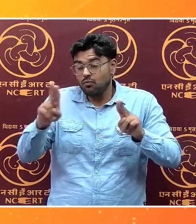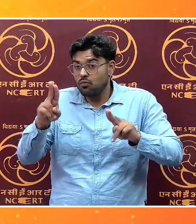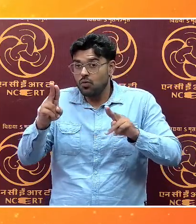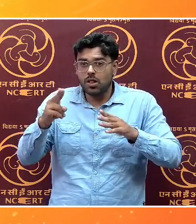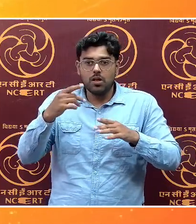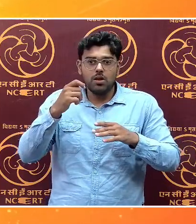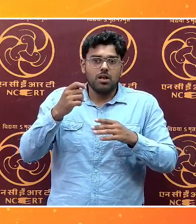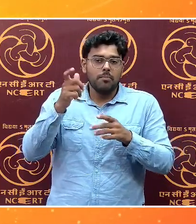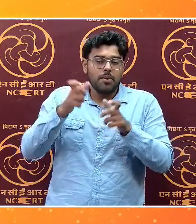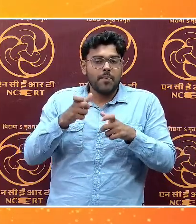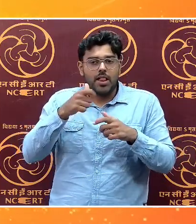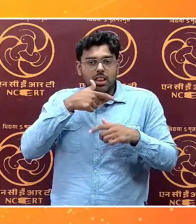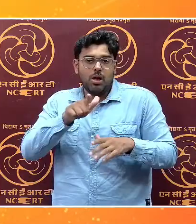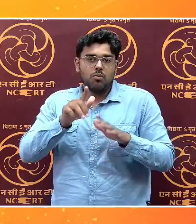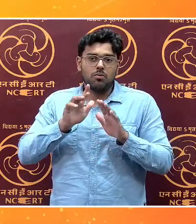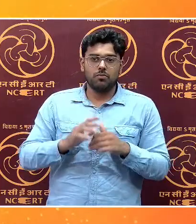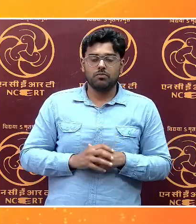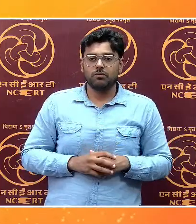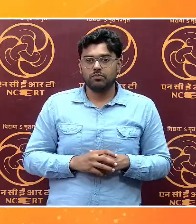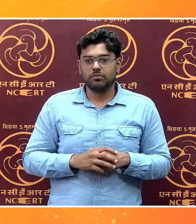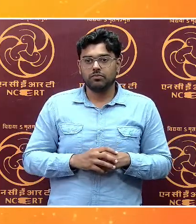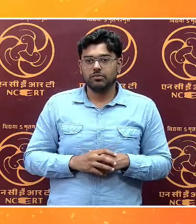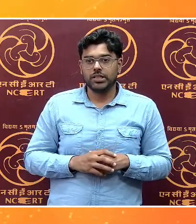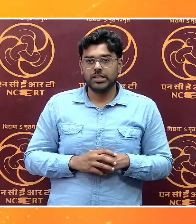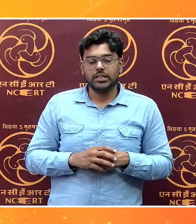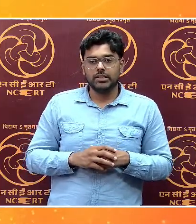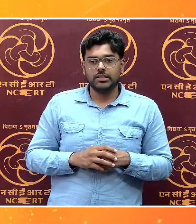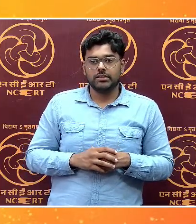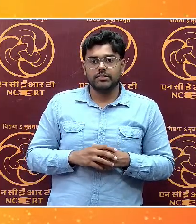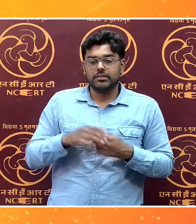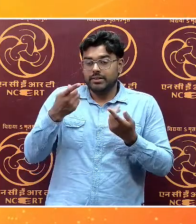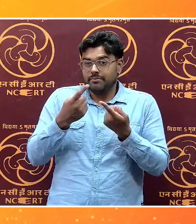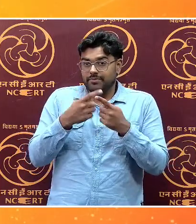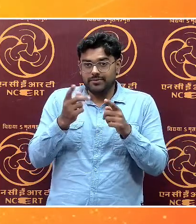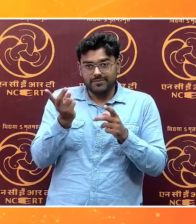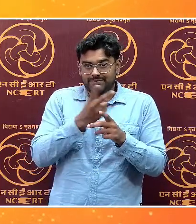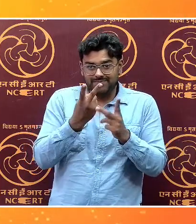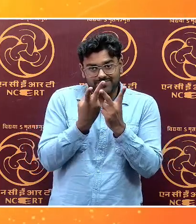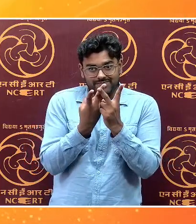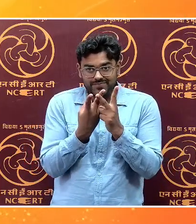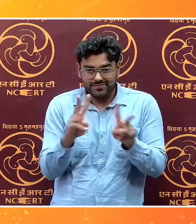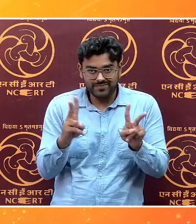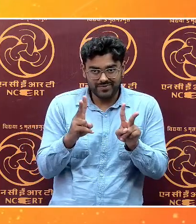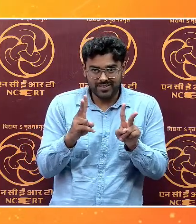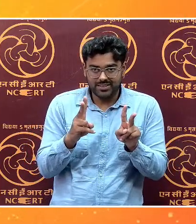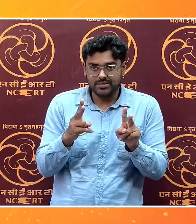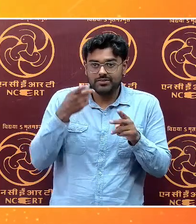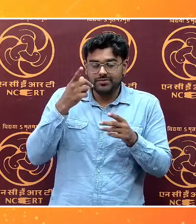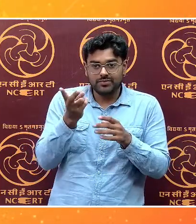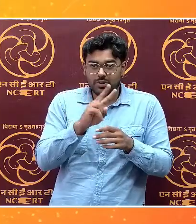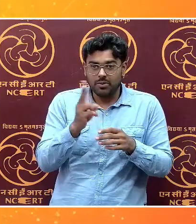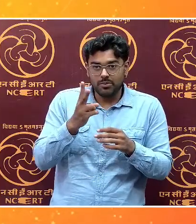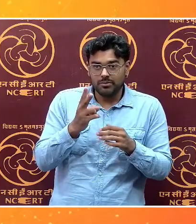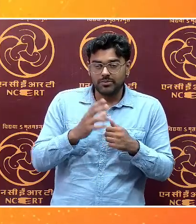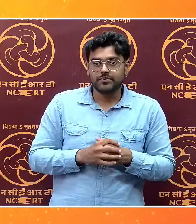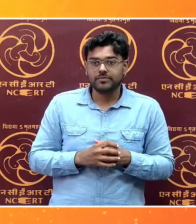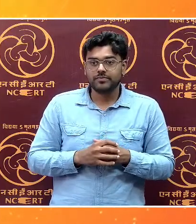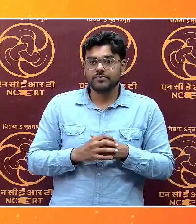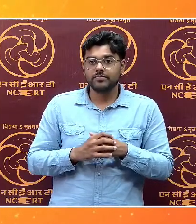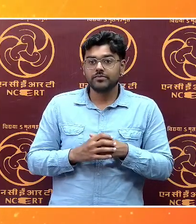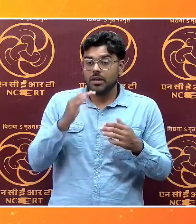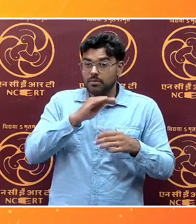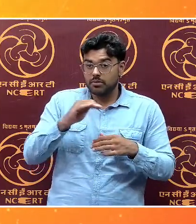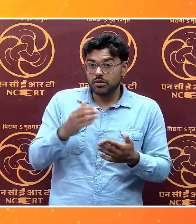are strictly prohibited. So this is the main basic difference between wildlife sanctuary and national park. And